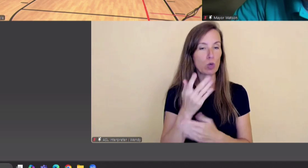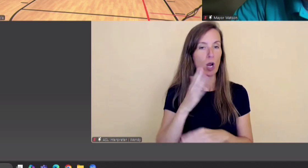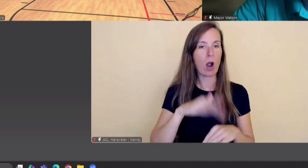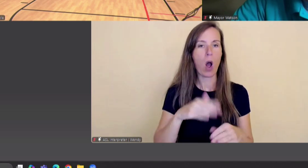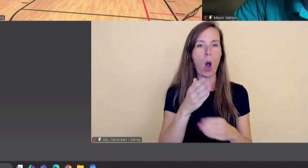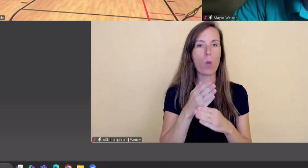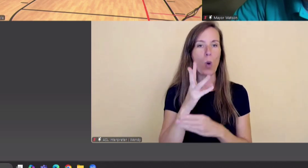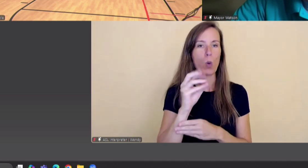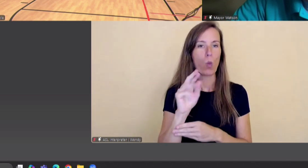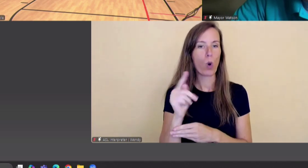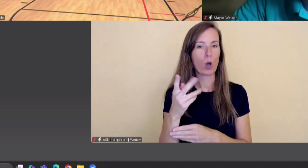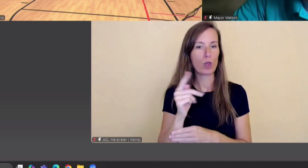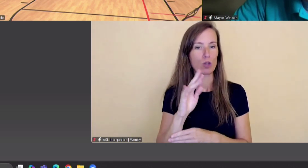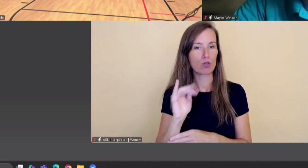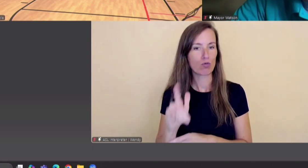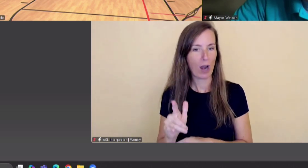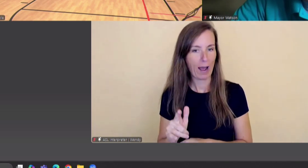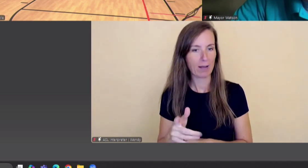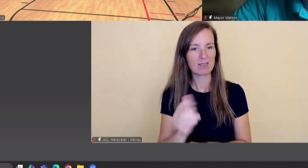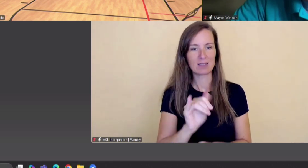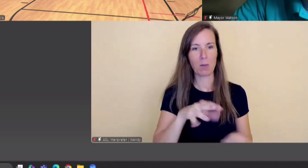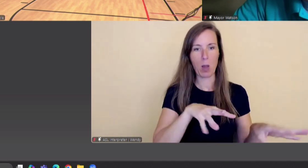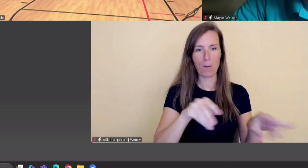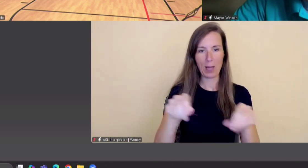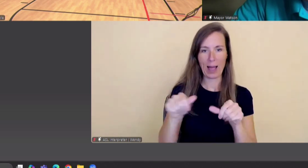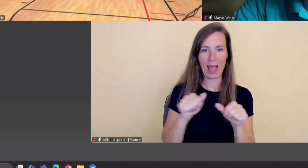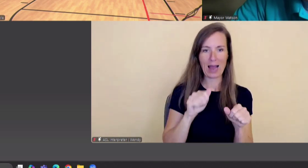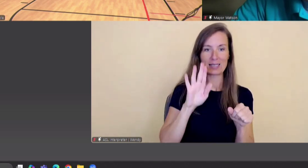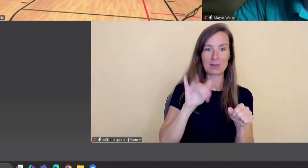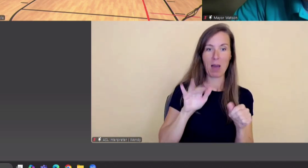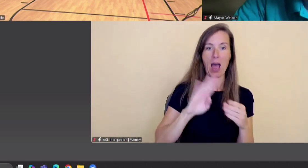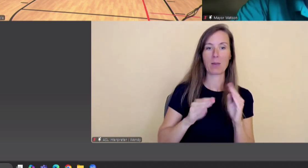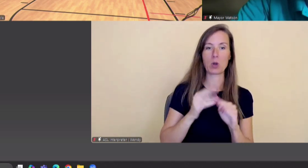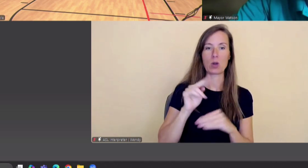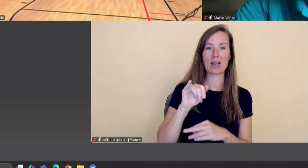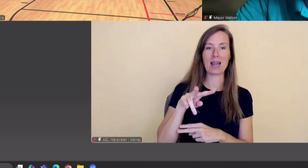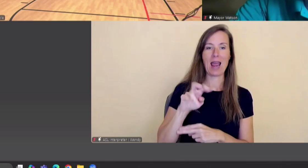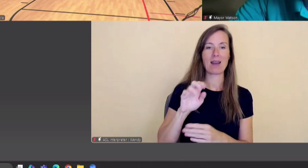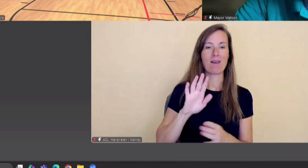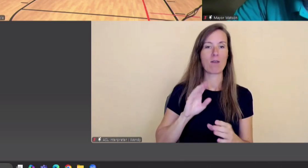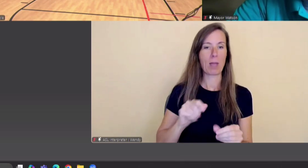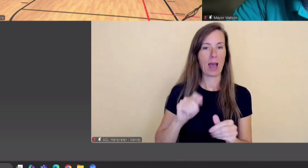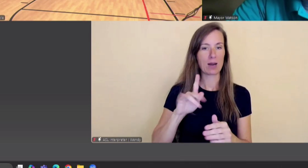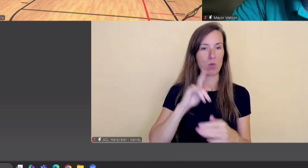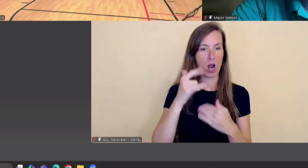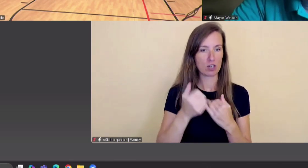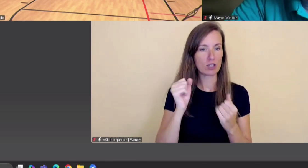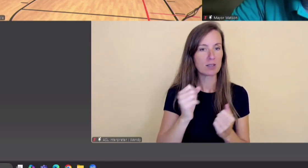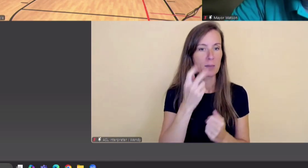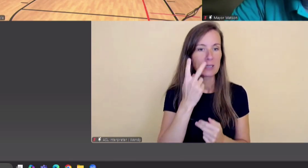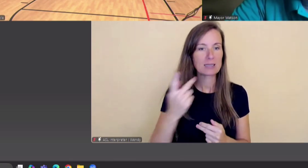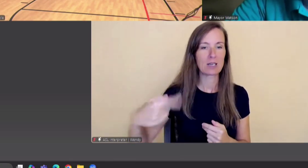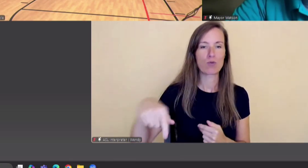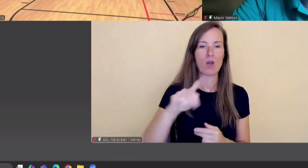get started planning your garden for both beauty and the environment? You'll find helpful